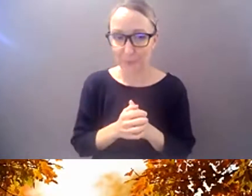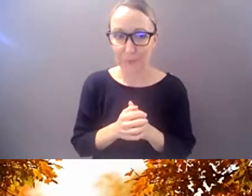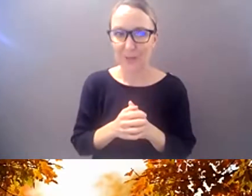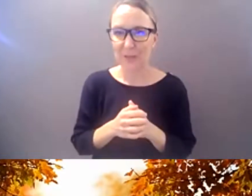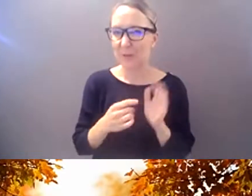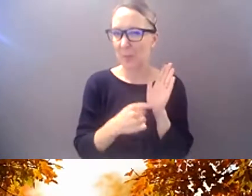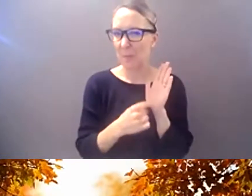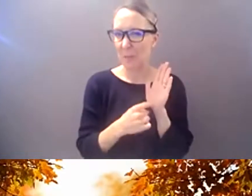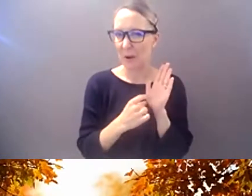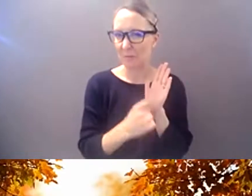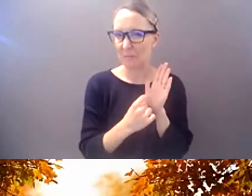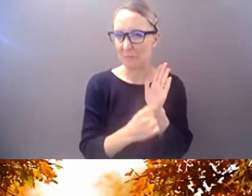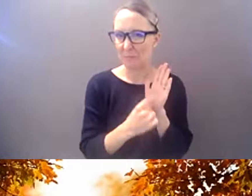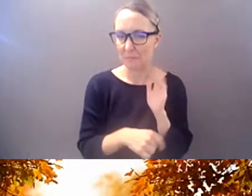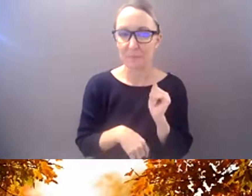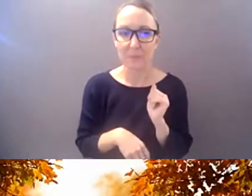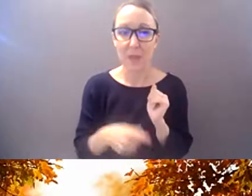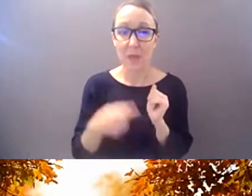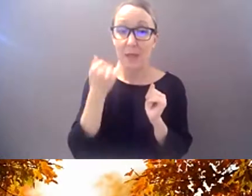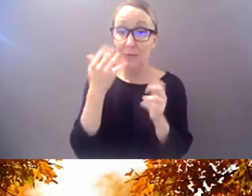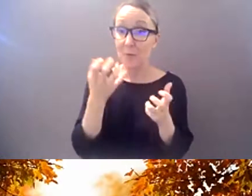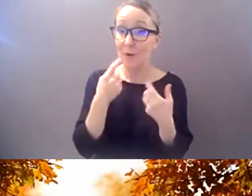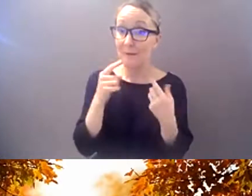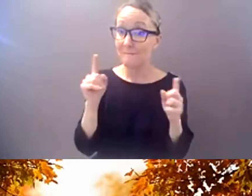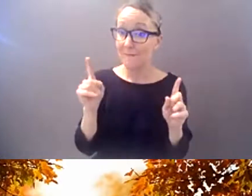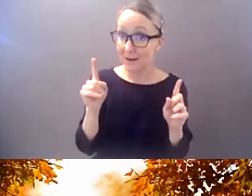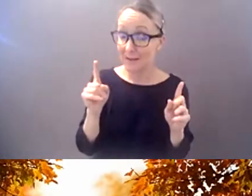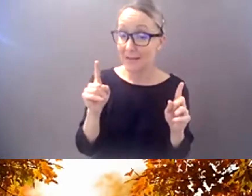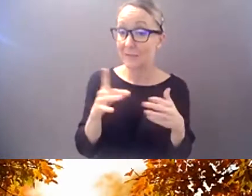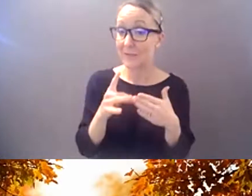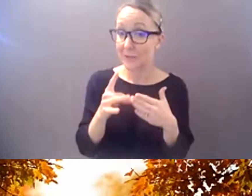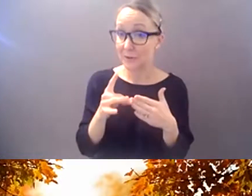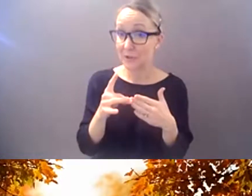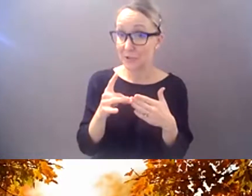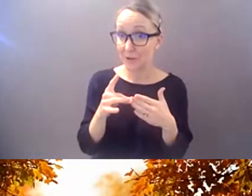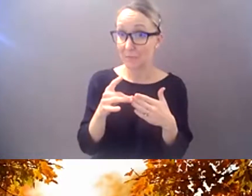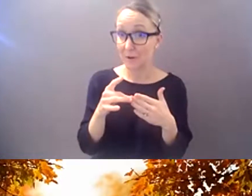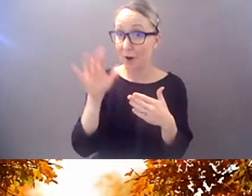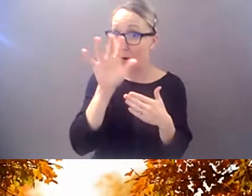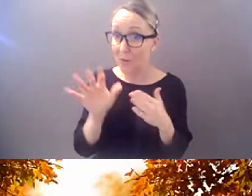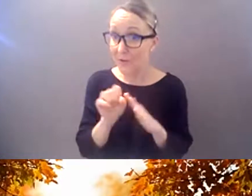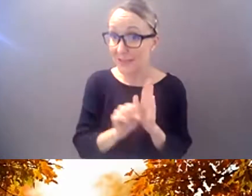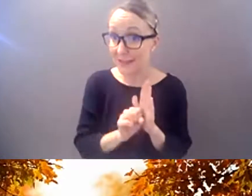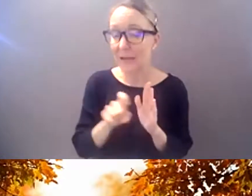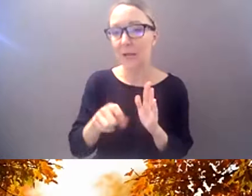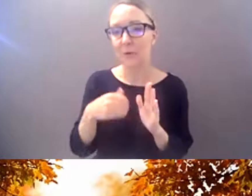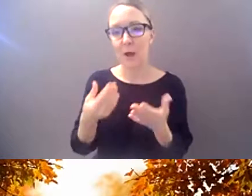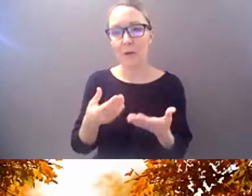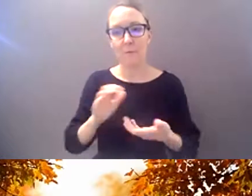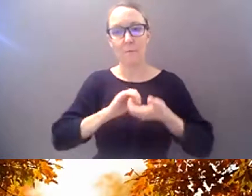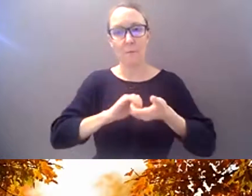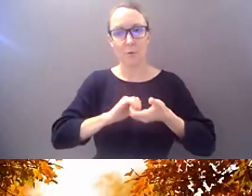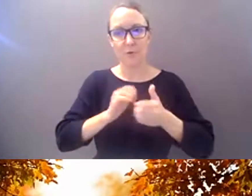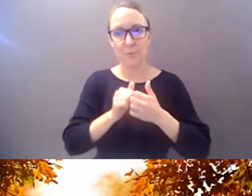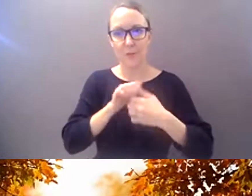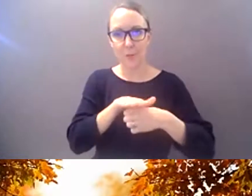slide. For there to be an effective aging leadership across the state, there needs to be a key partnership at the local level